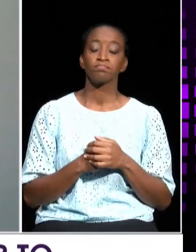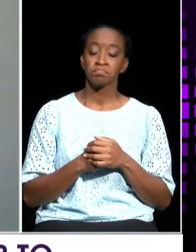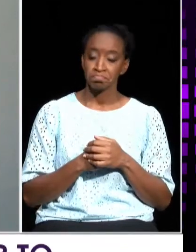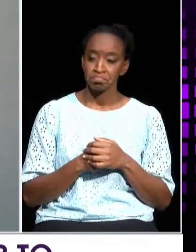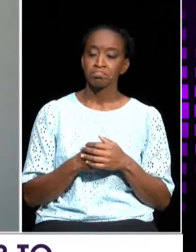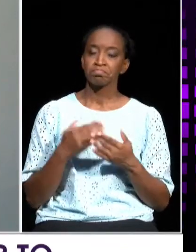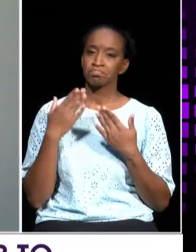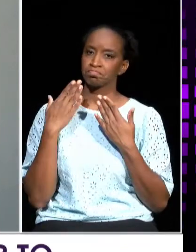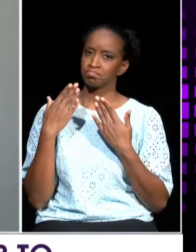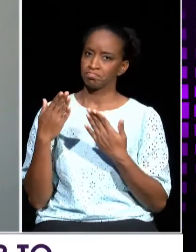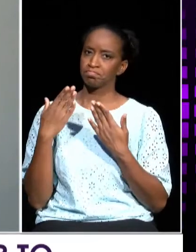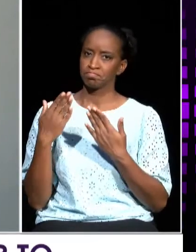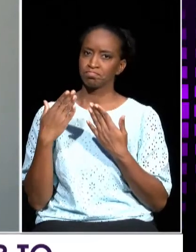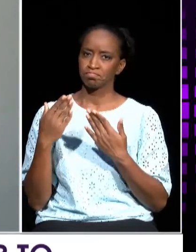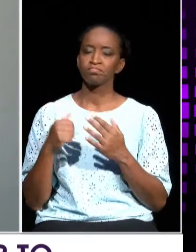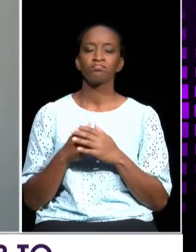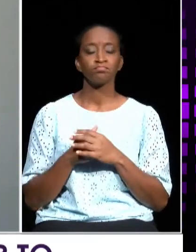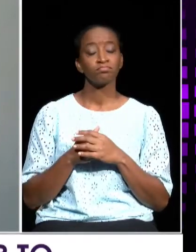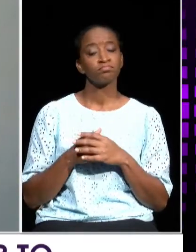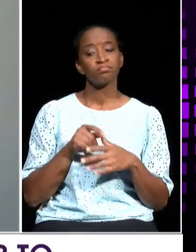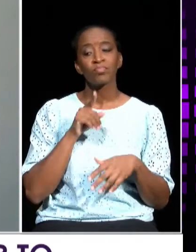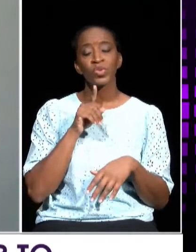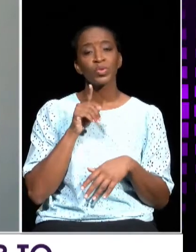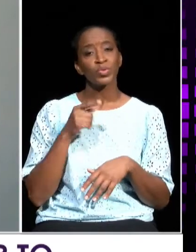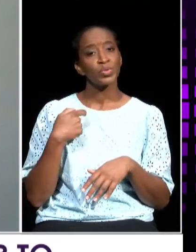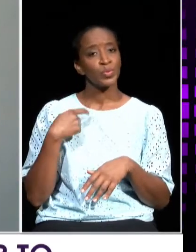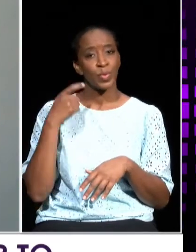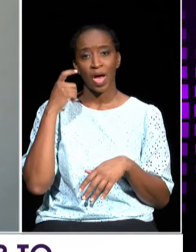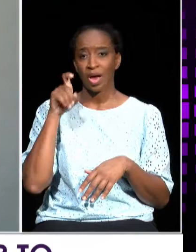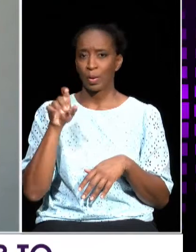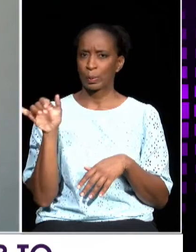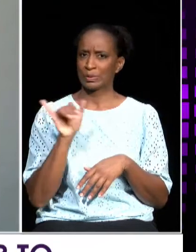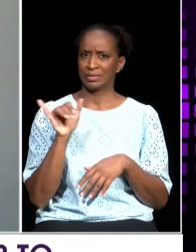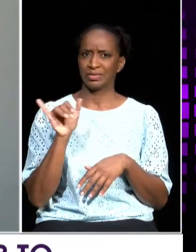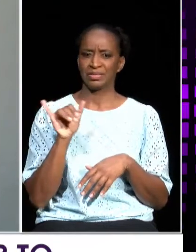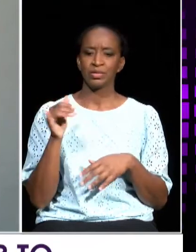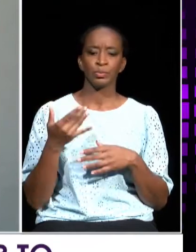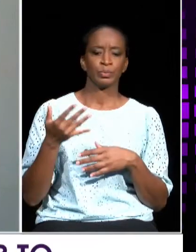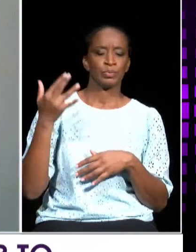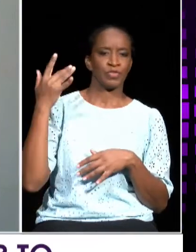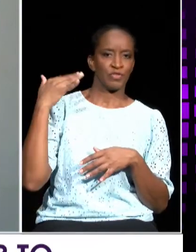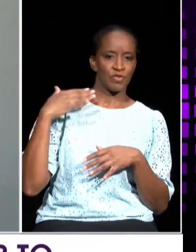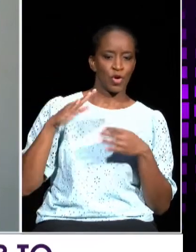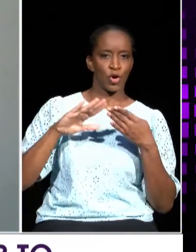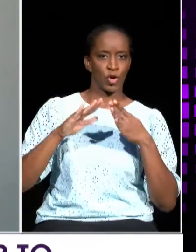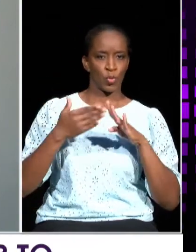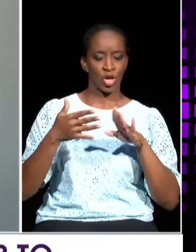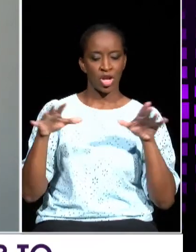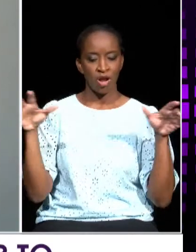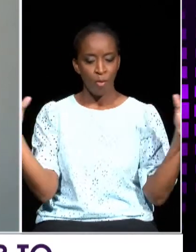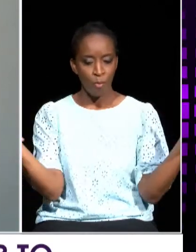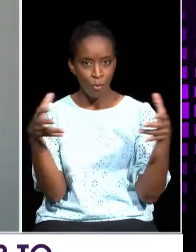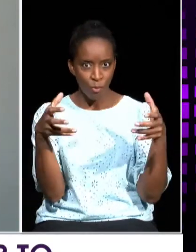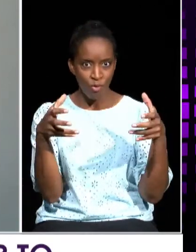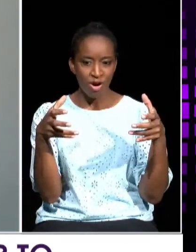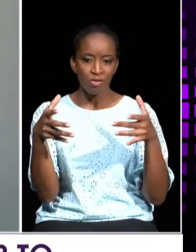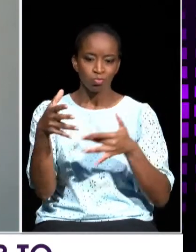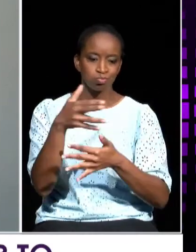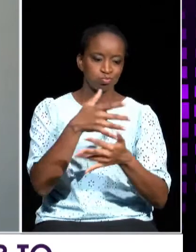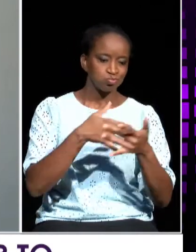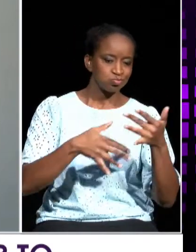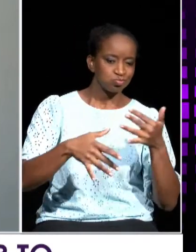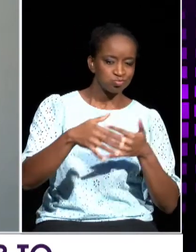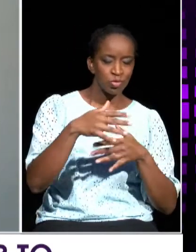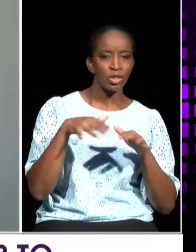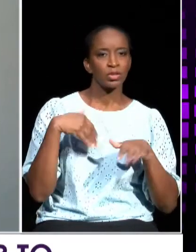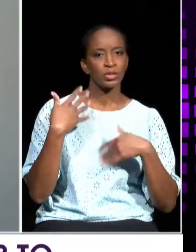helping our young people as a community. And one of the things that caused us to move away from that community approach was obviously the COVID-19